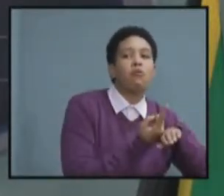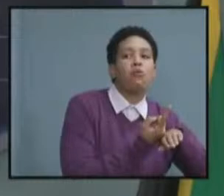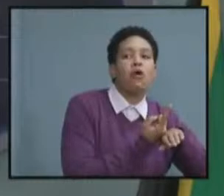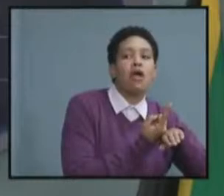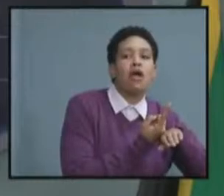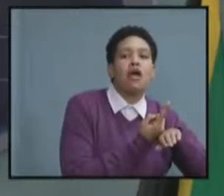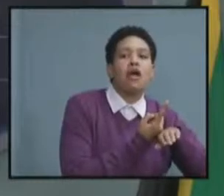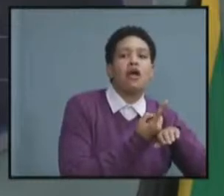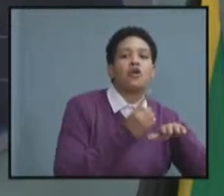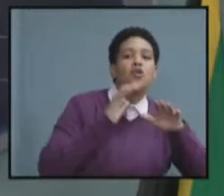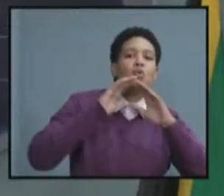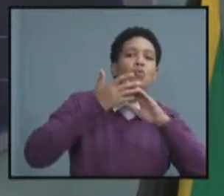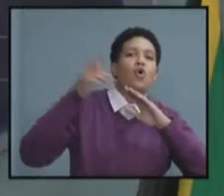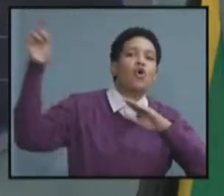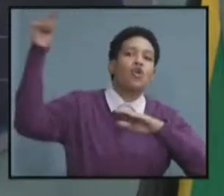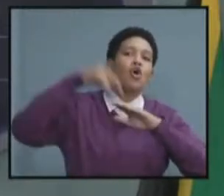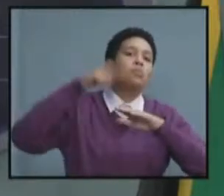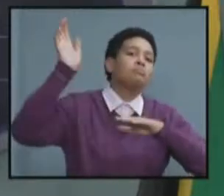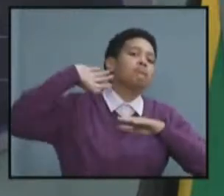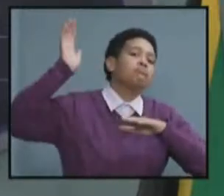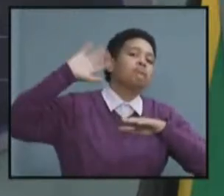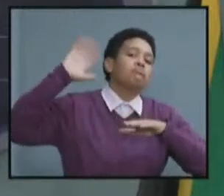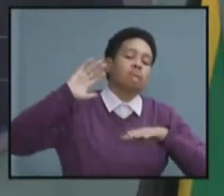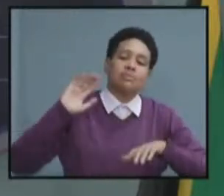from the rest of the world.